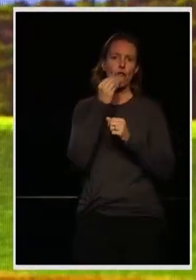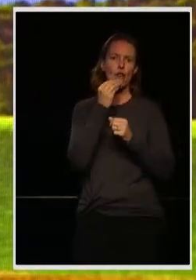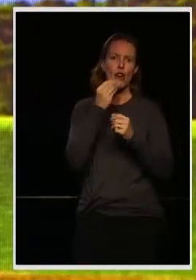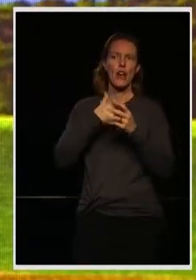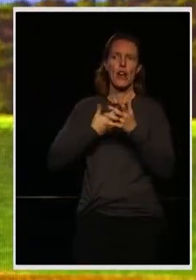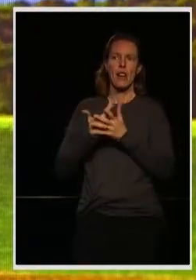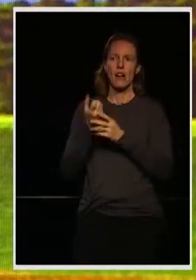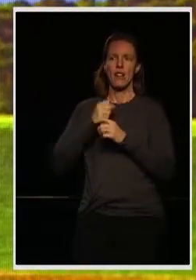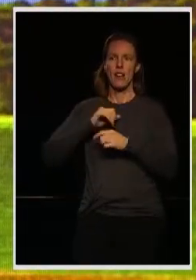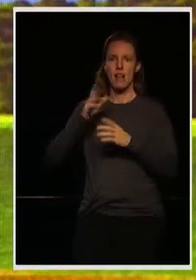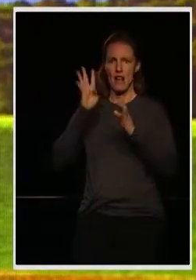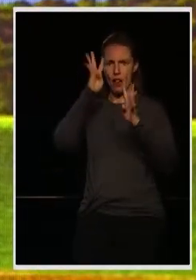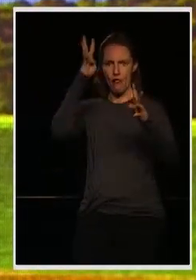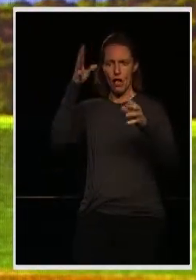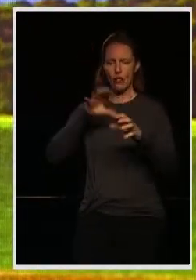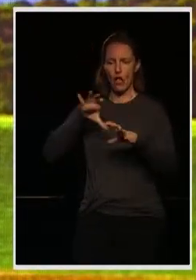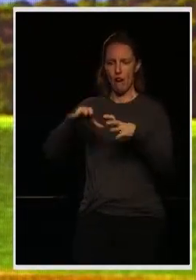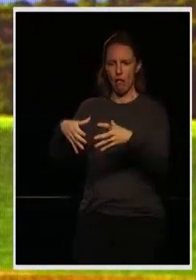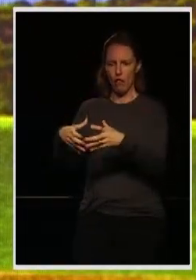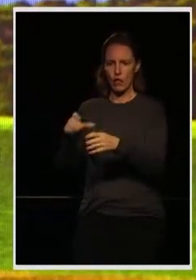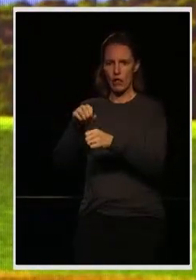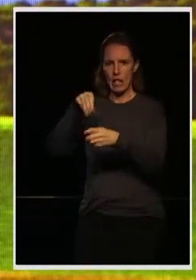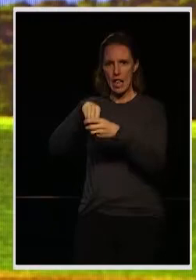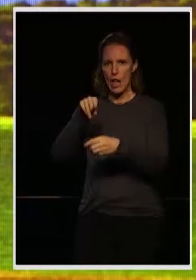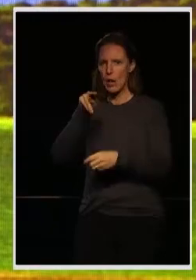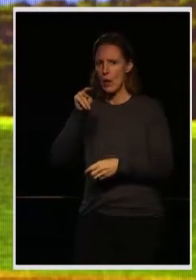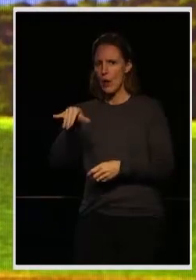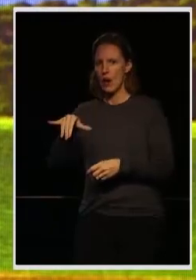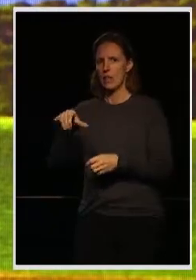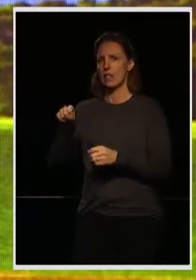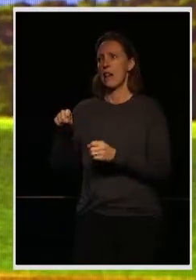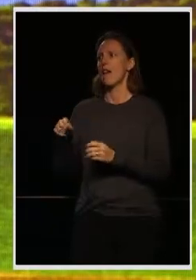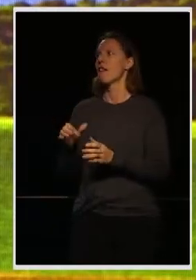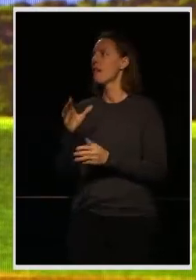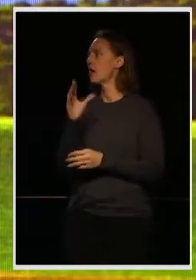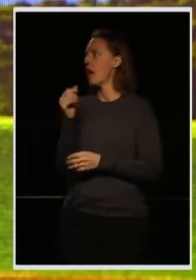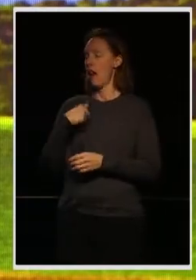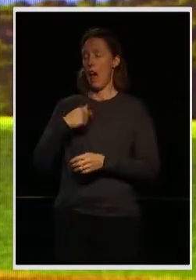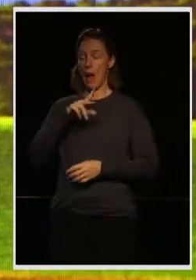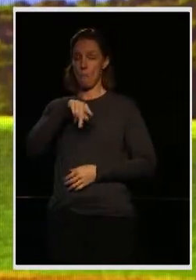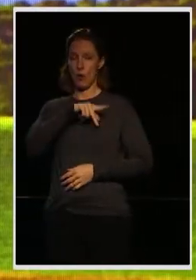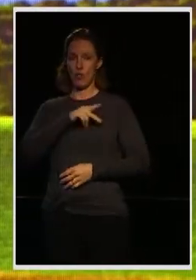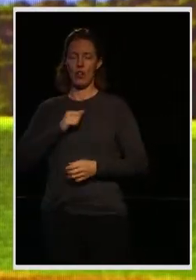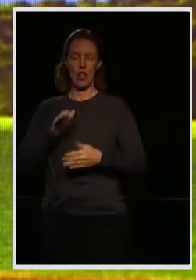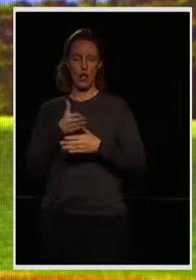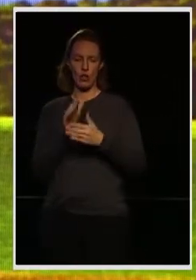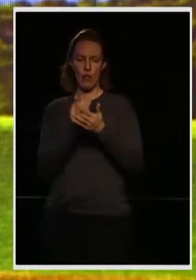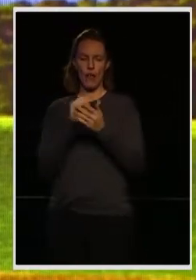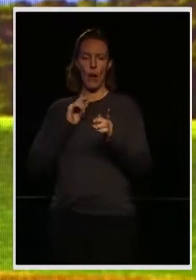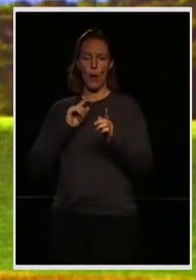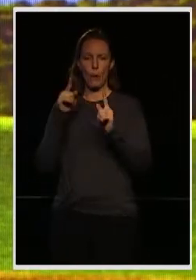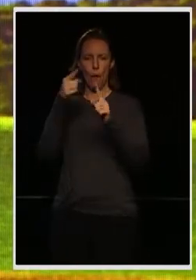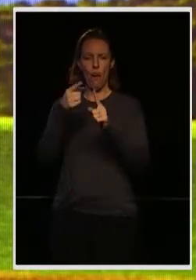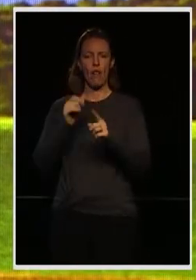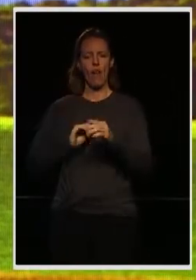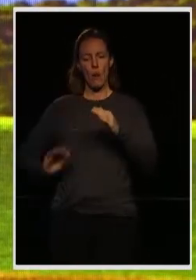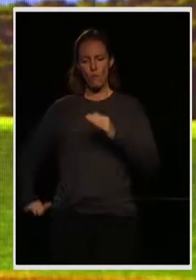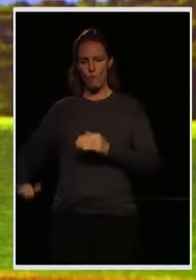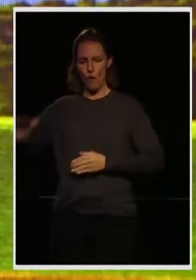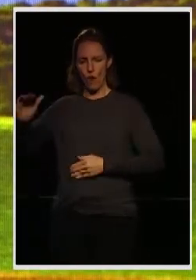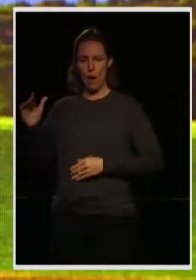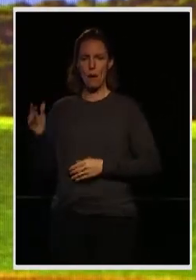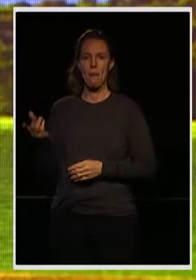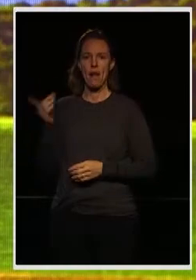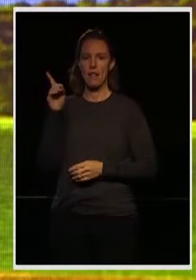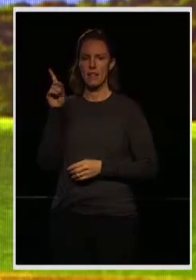innovation cluster in New York State. And I personally share that goal. Growing up on a dairy and grain